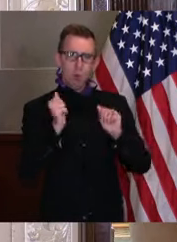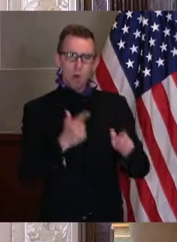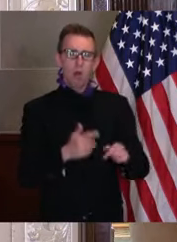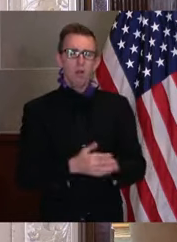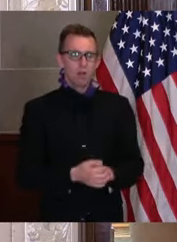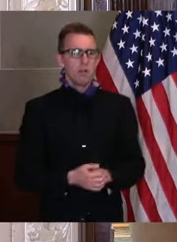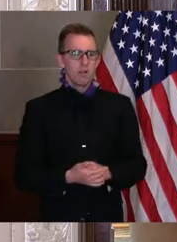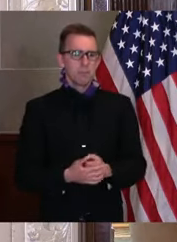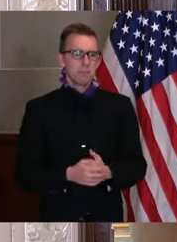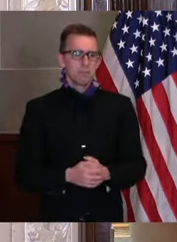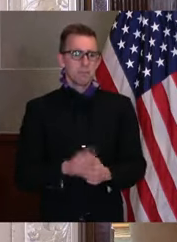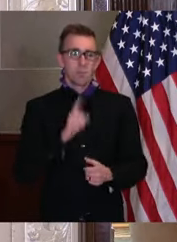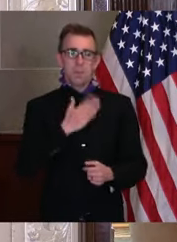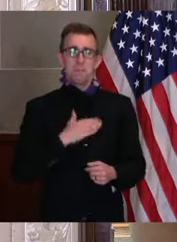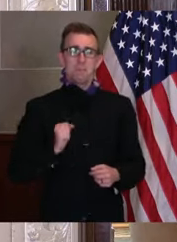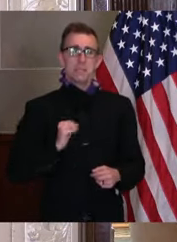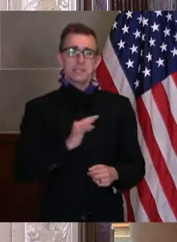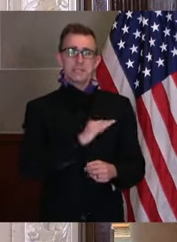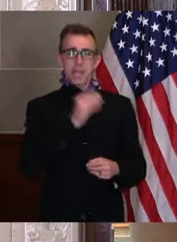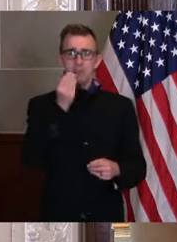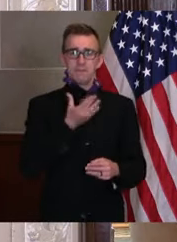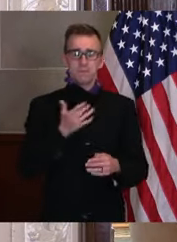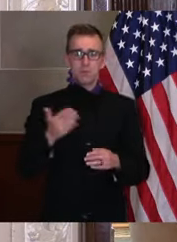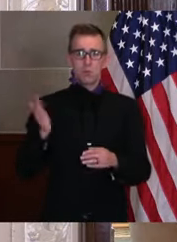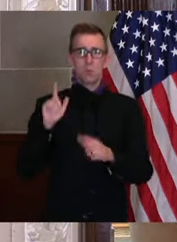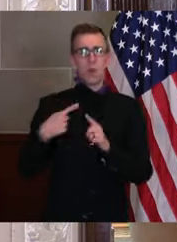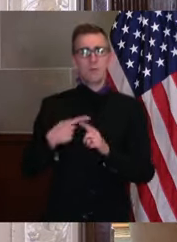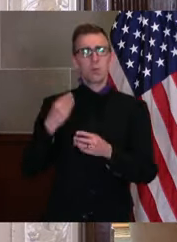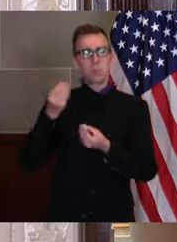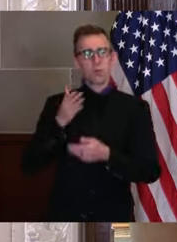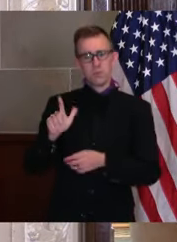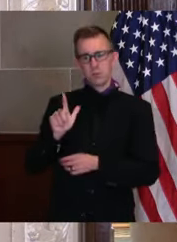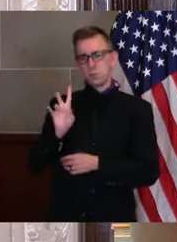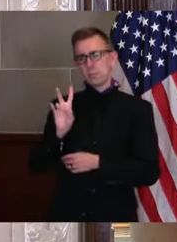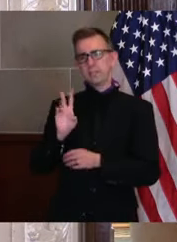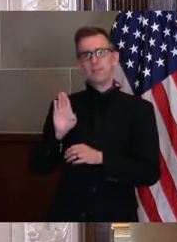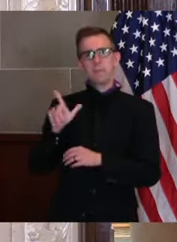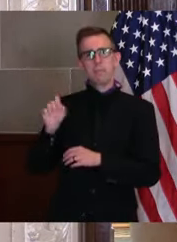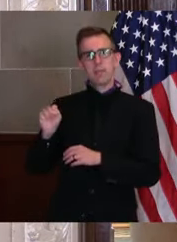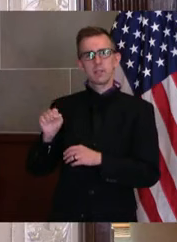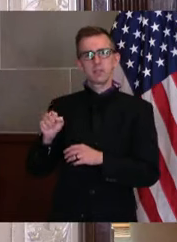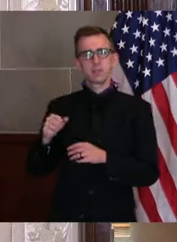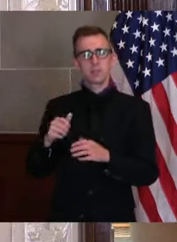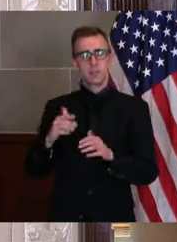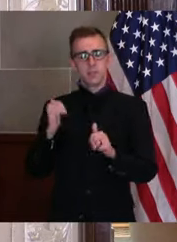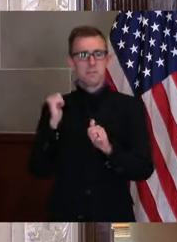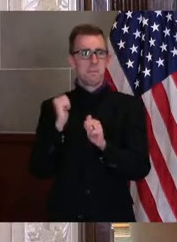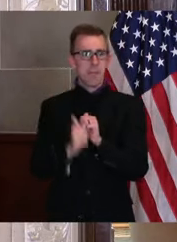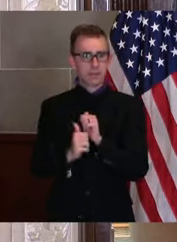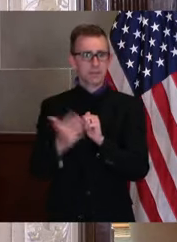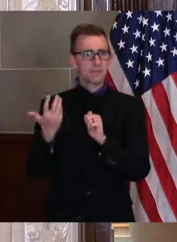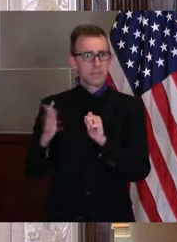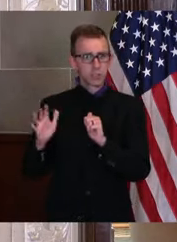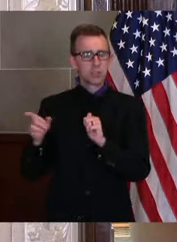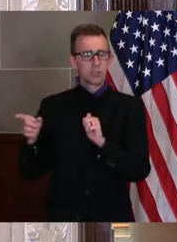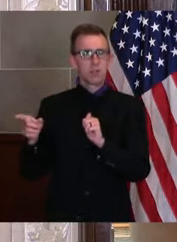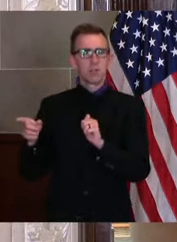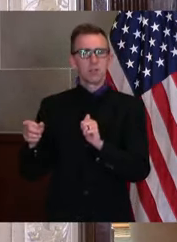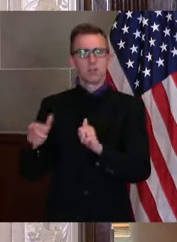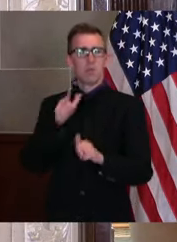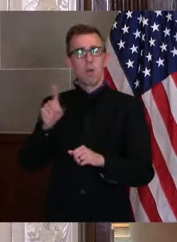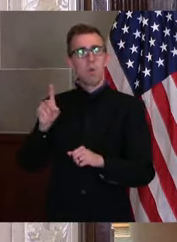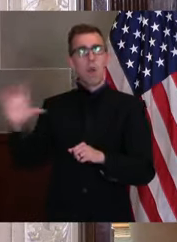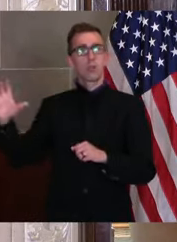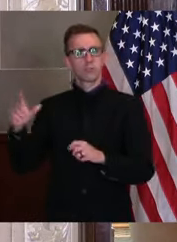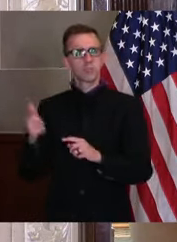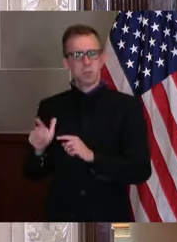think I think my staff told me earlier today when we got briefed on that there was like 27 bills I think made it across the finish line, which was good news. There wasn't hundreds